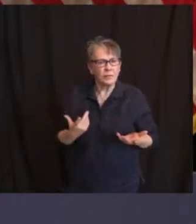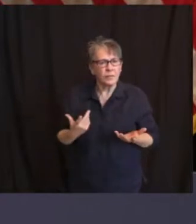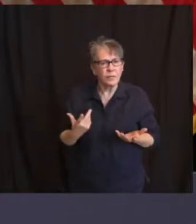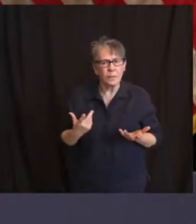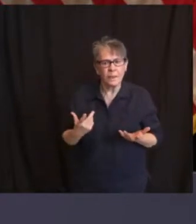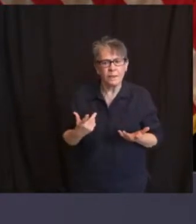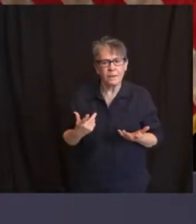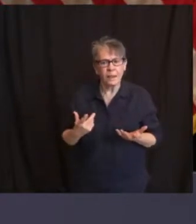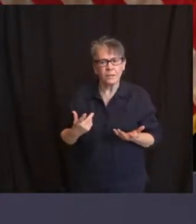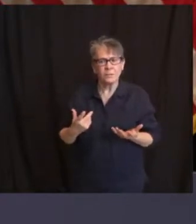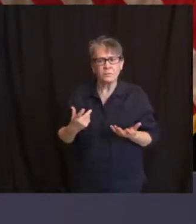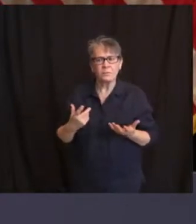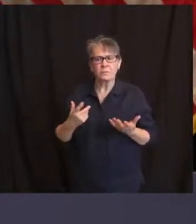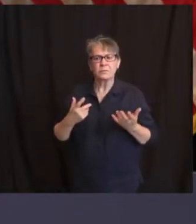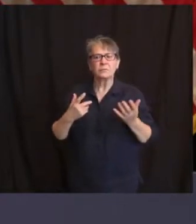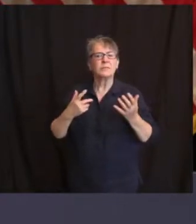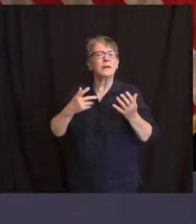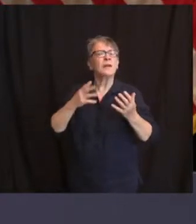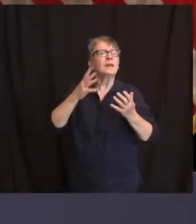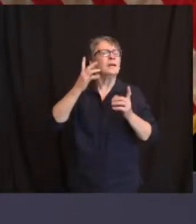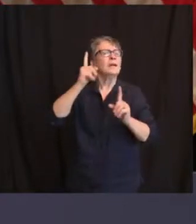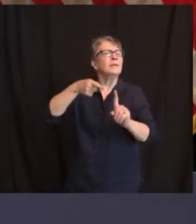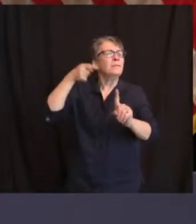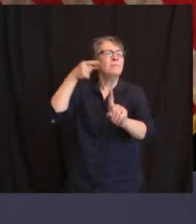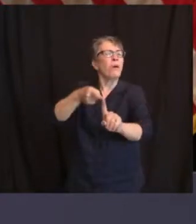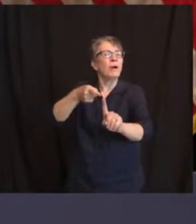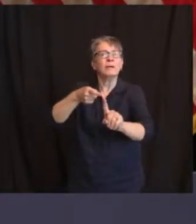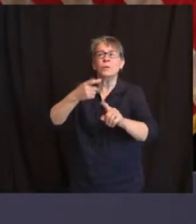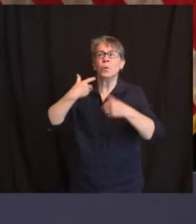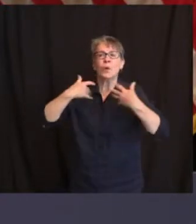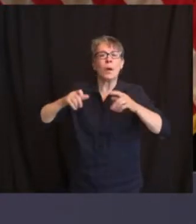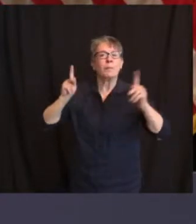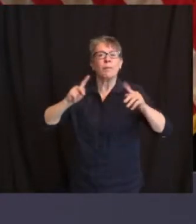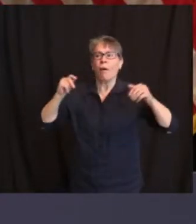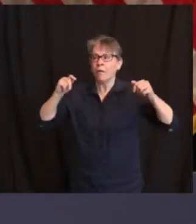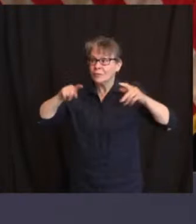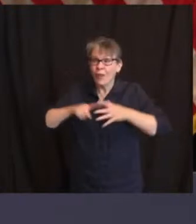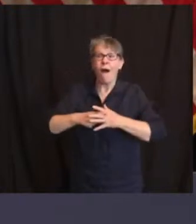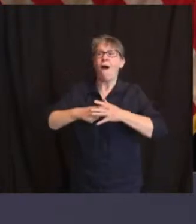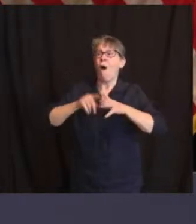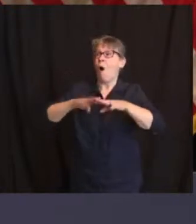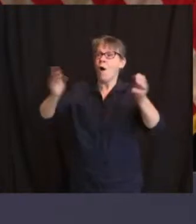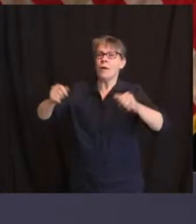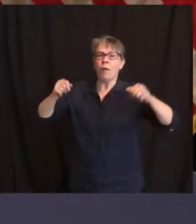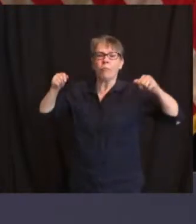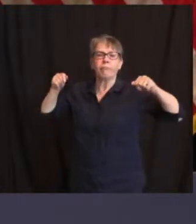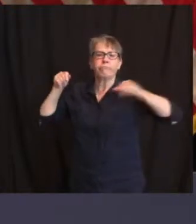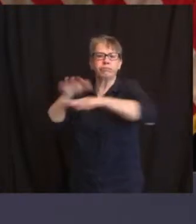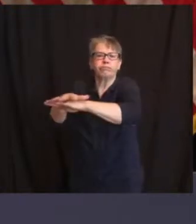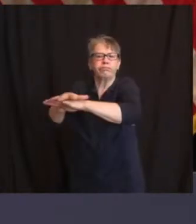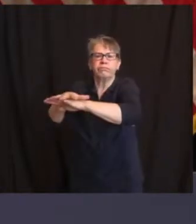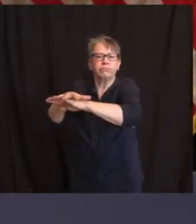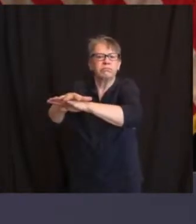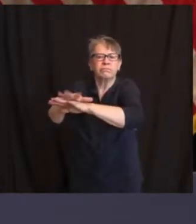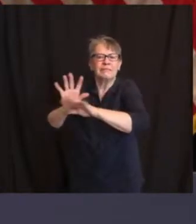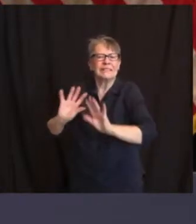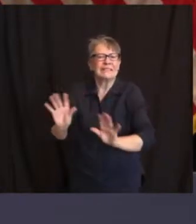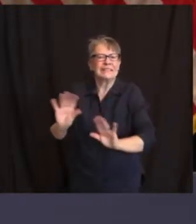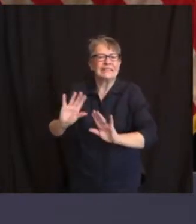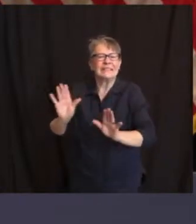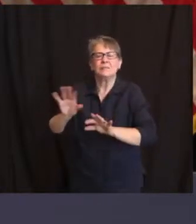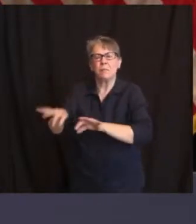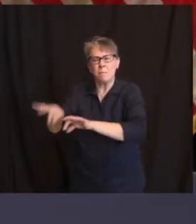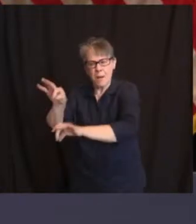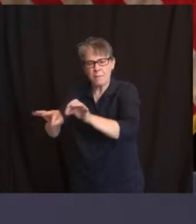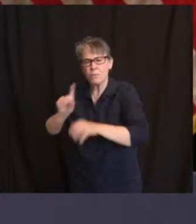how else to say it. I said this yesterday, and I'd love to be, I don't have a chart to show you, but if you look at the, and Ed